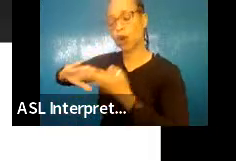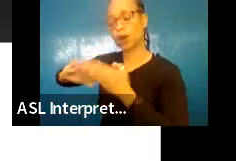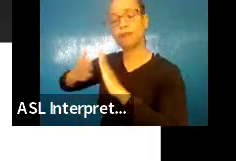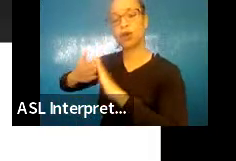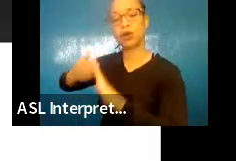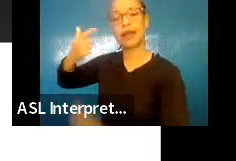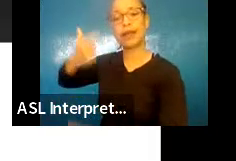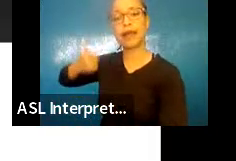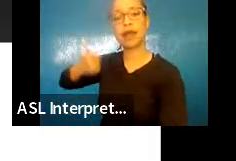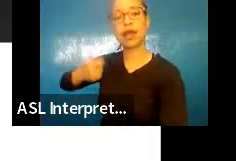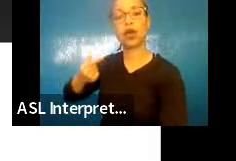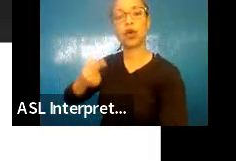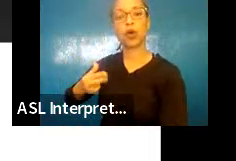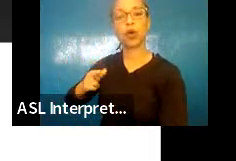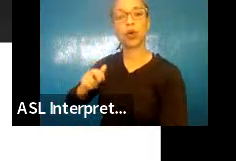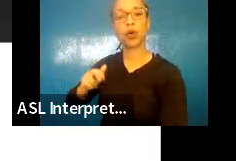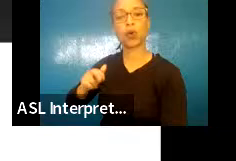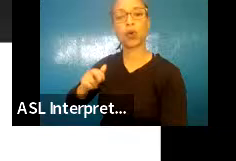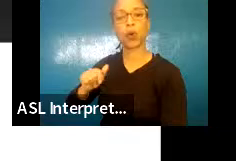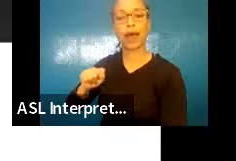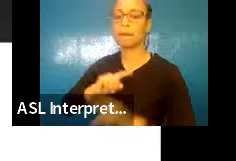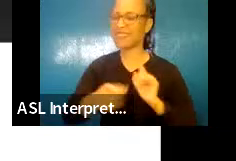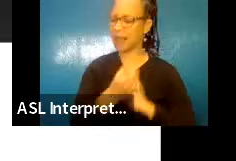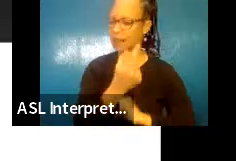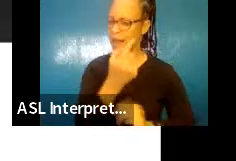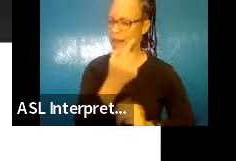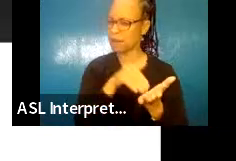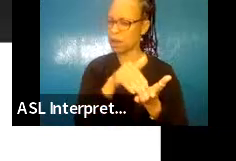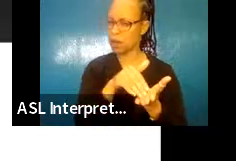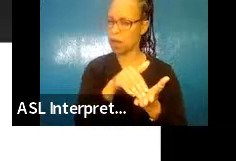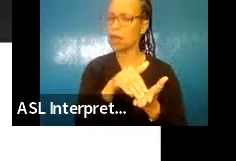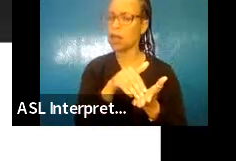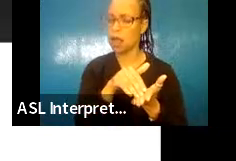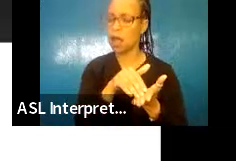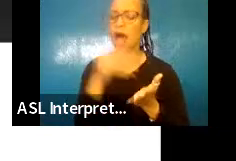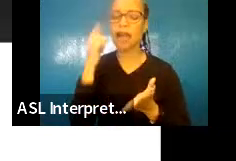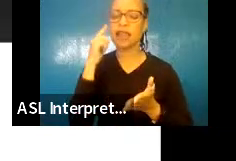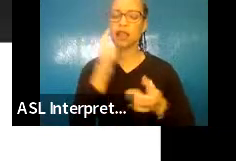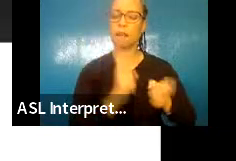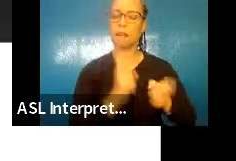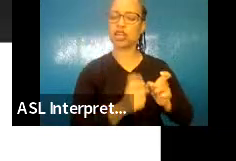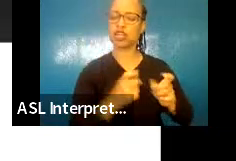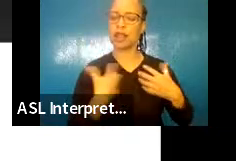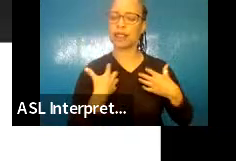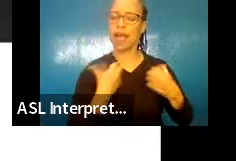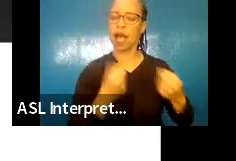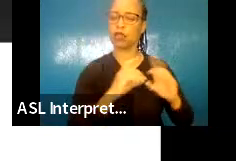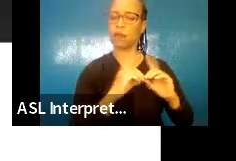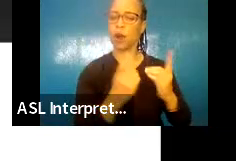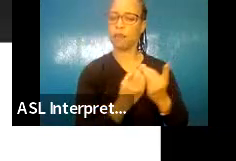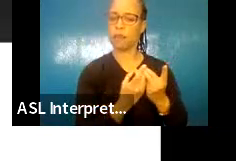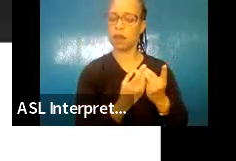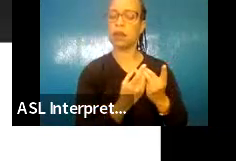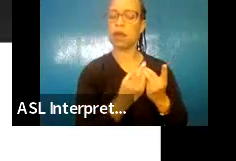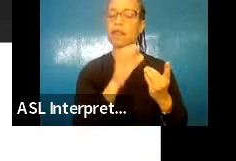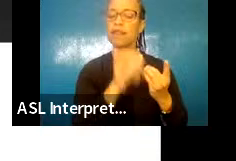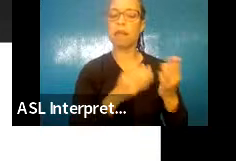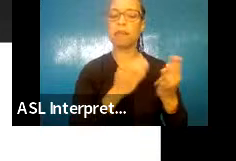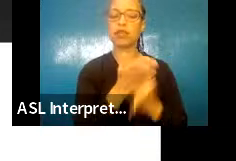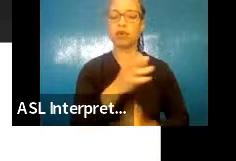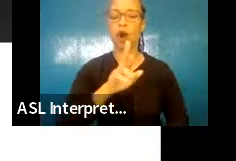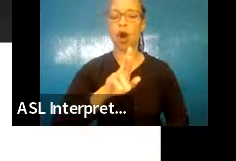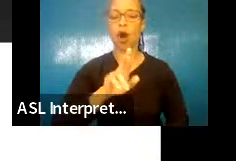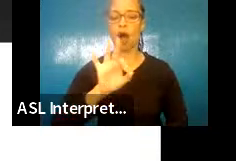but for the 11 million that the health department will be managing, that will be through an RFP